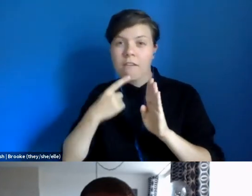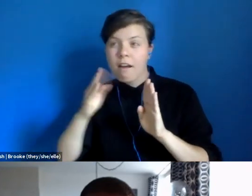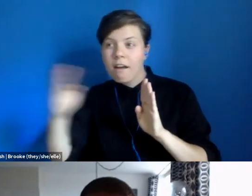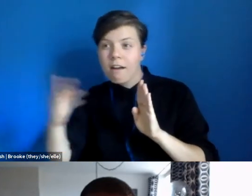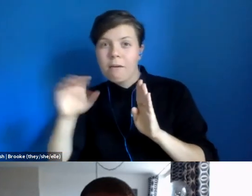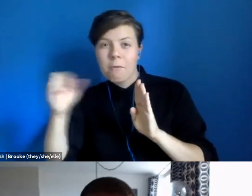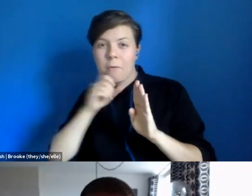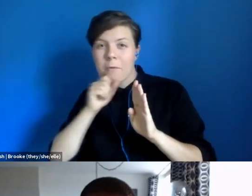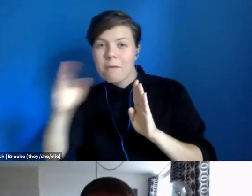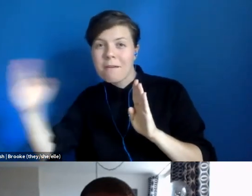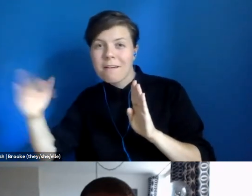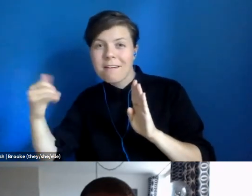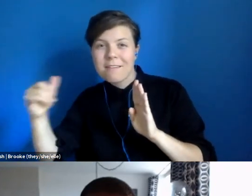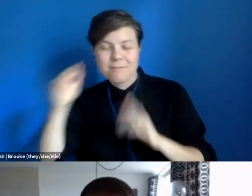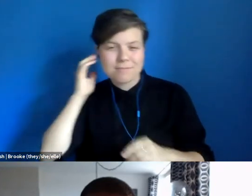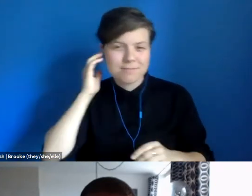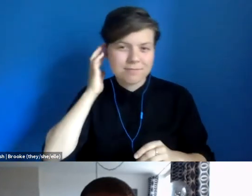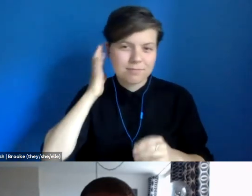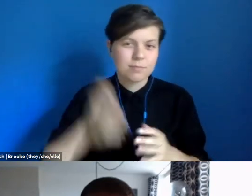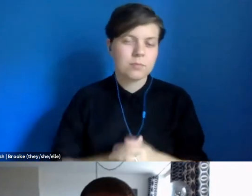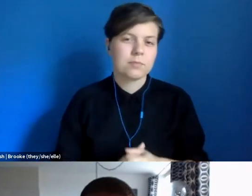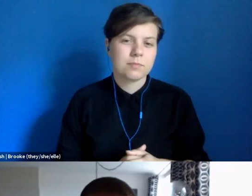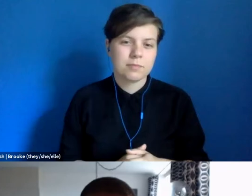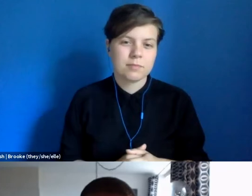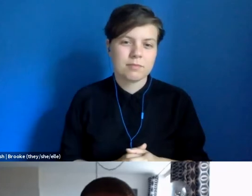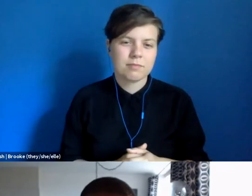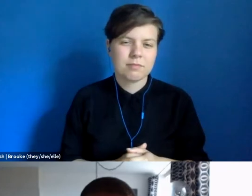And I'm here as kind of